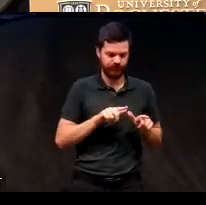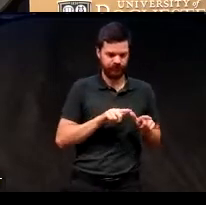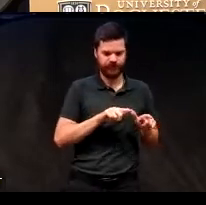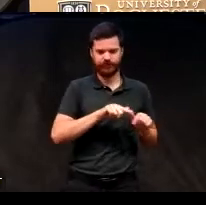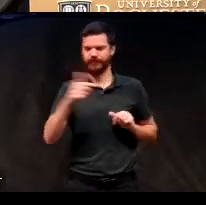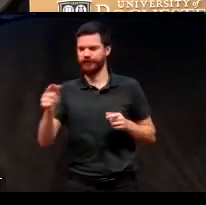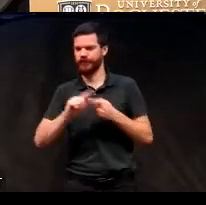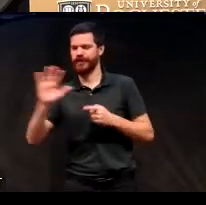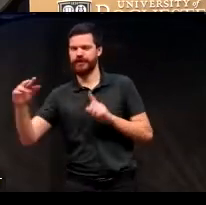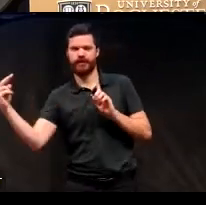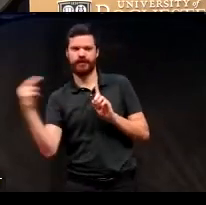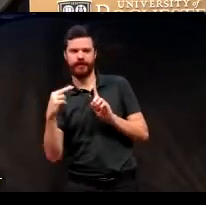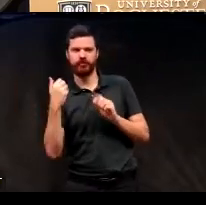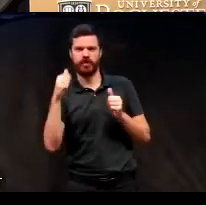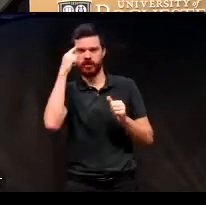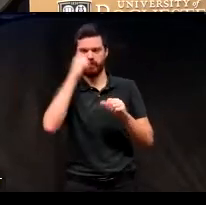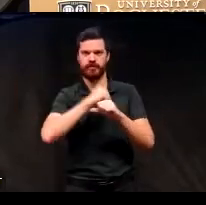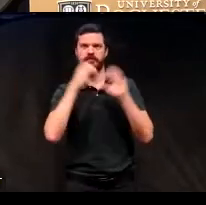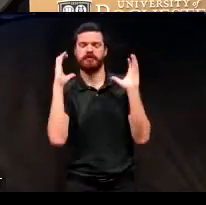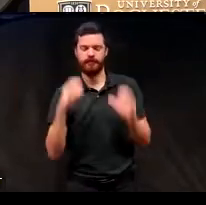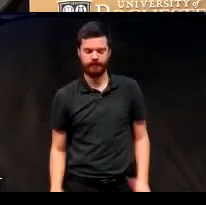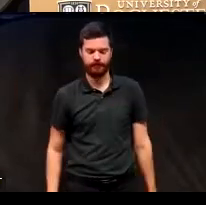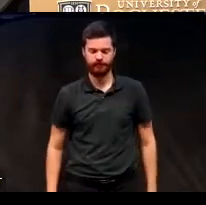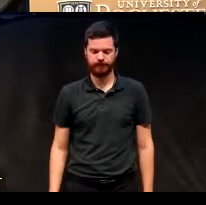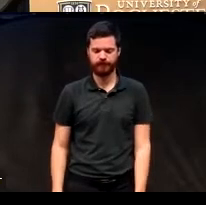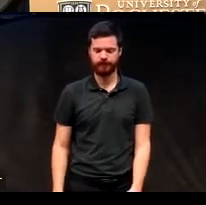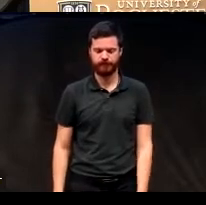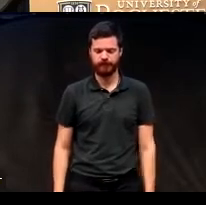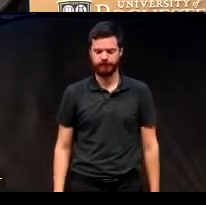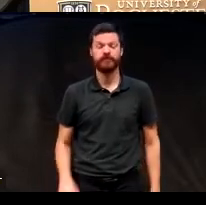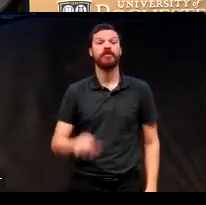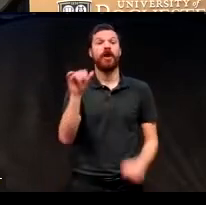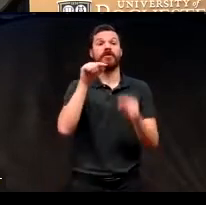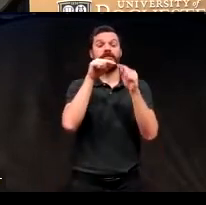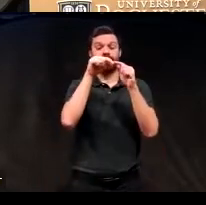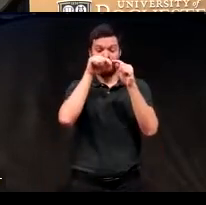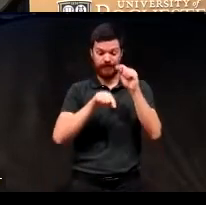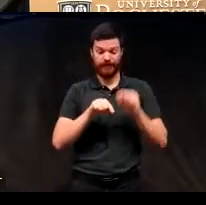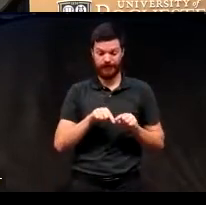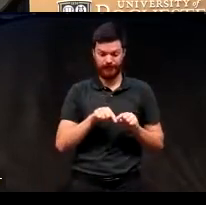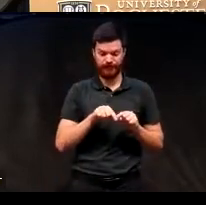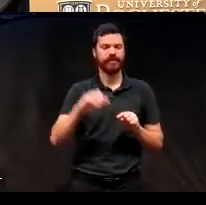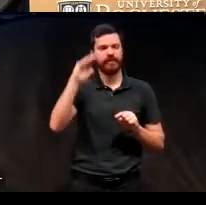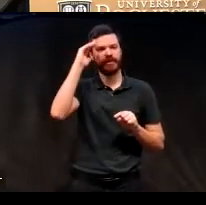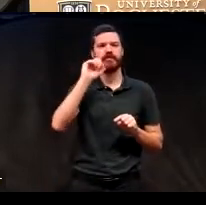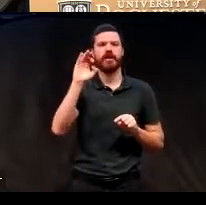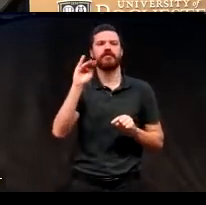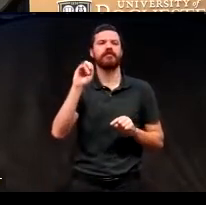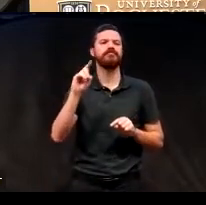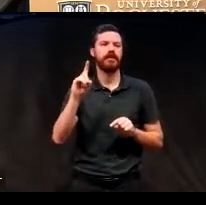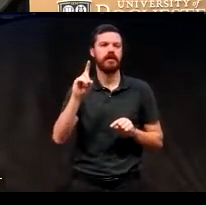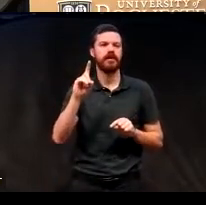shoe. The secure attachment also leads to theory of mind or